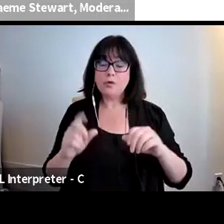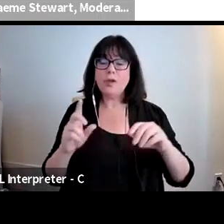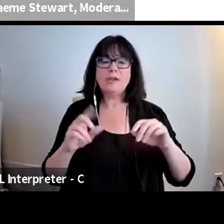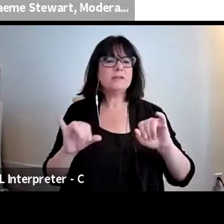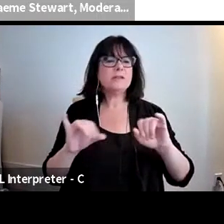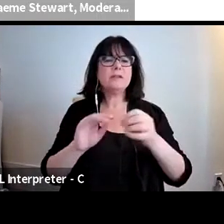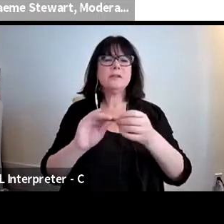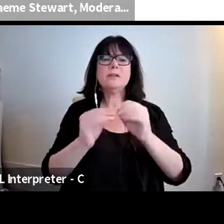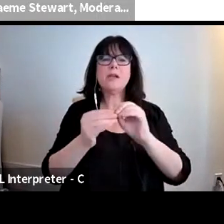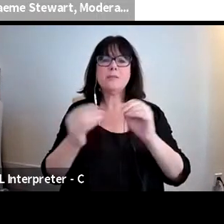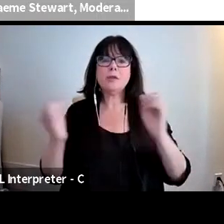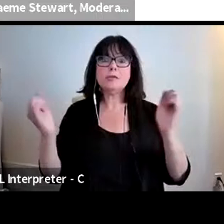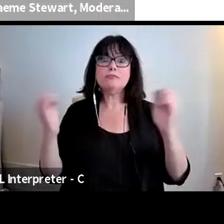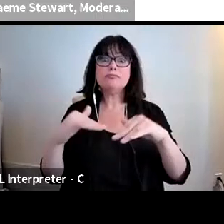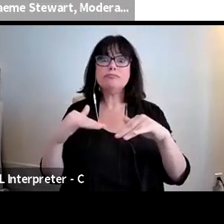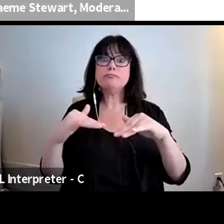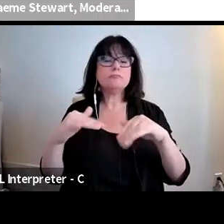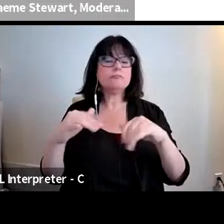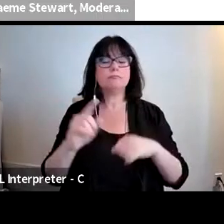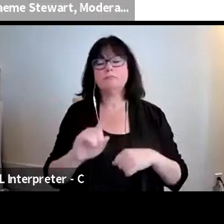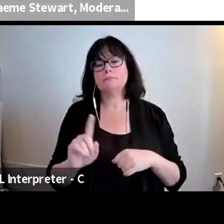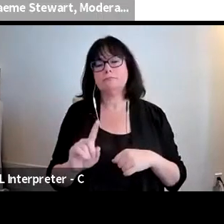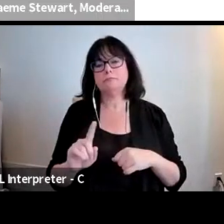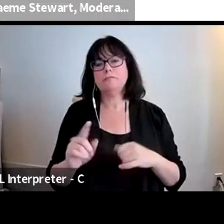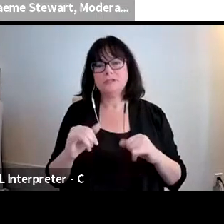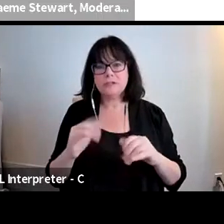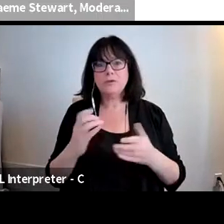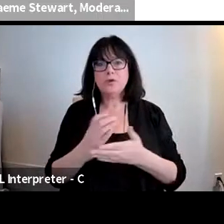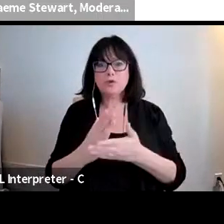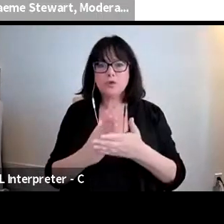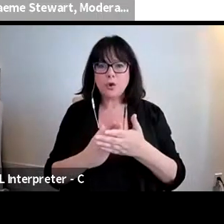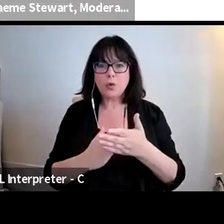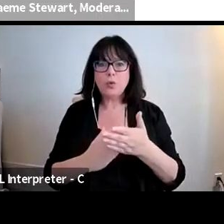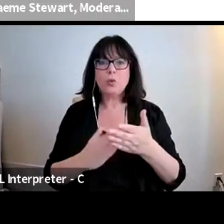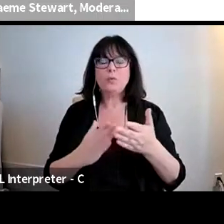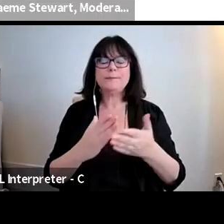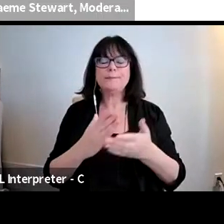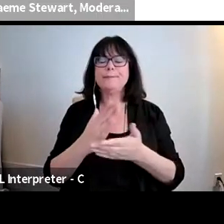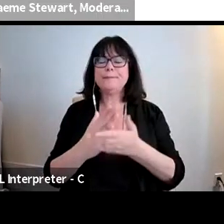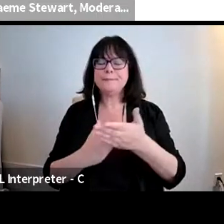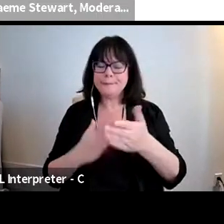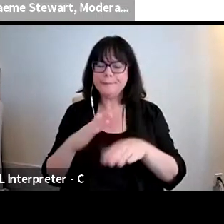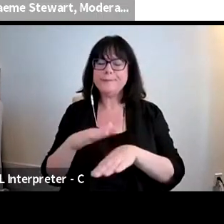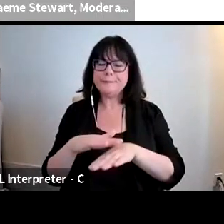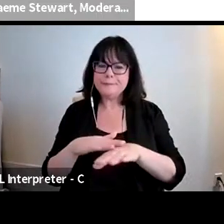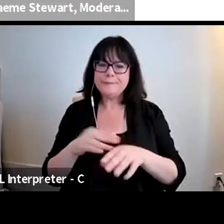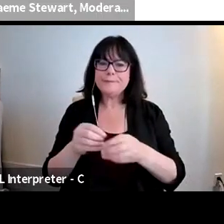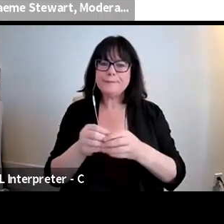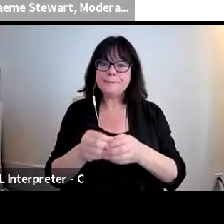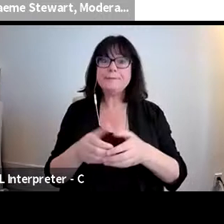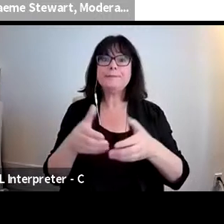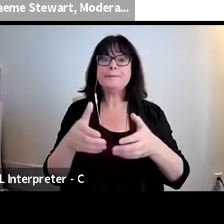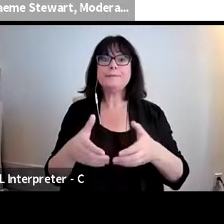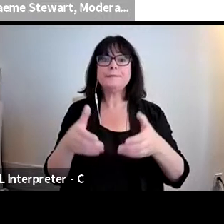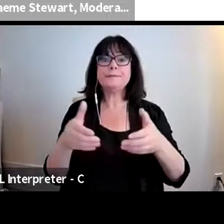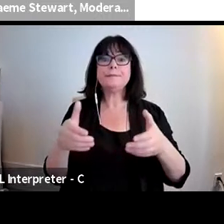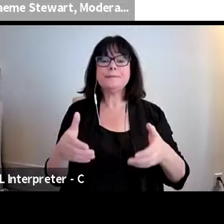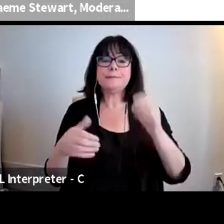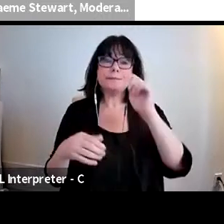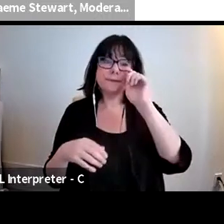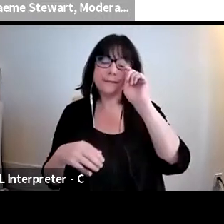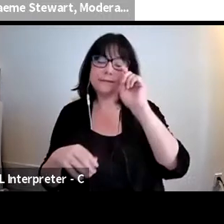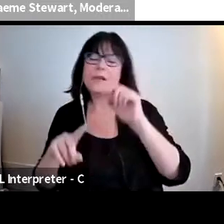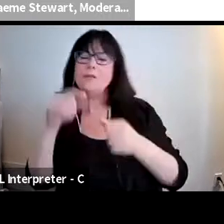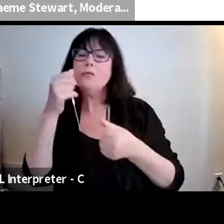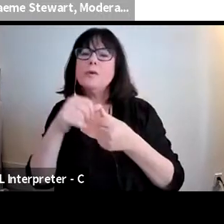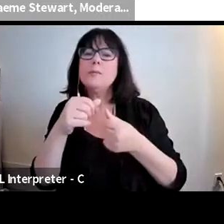because as I indicated to you, stage 3 has quite a few parameters on how many total